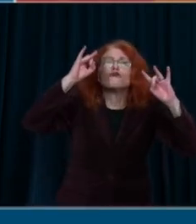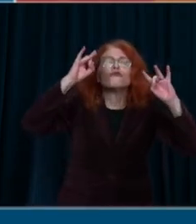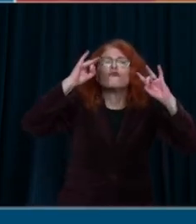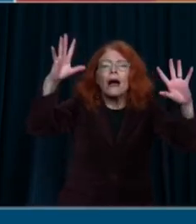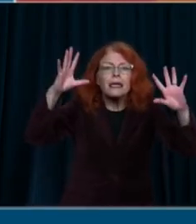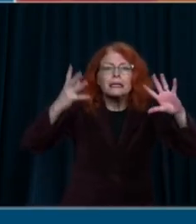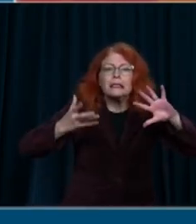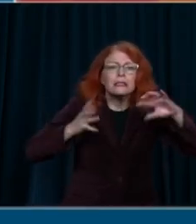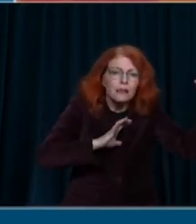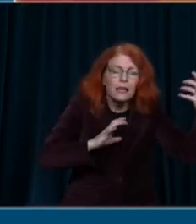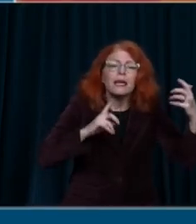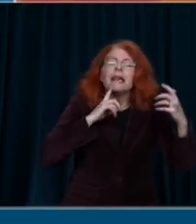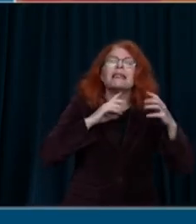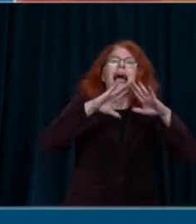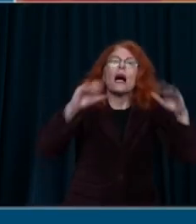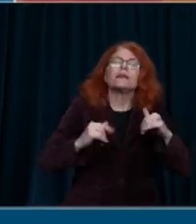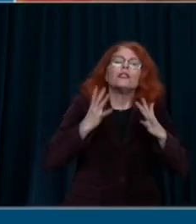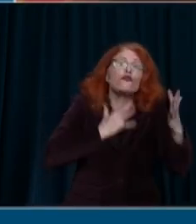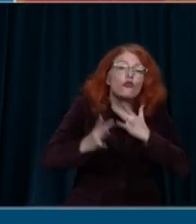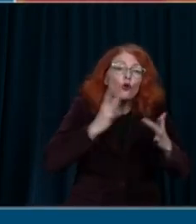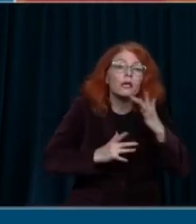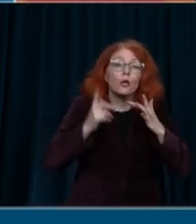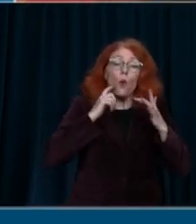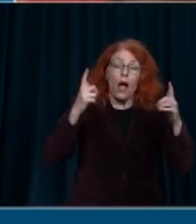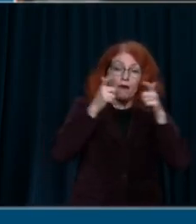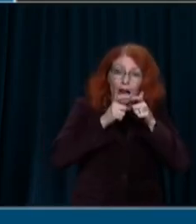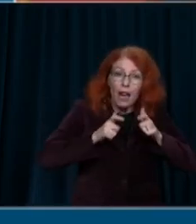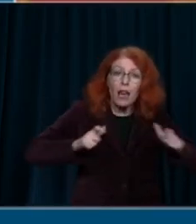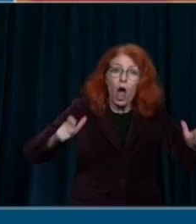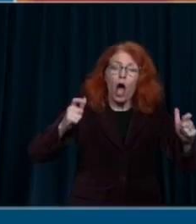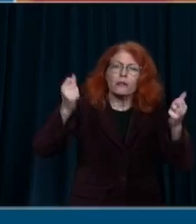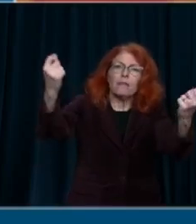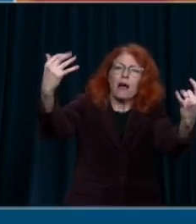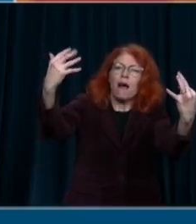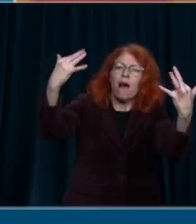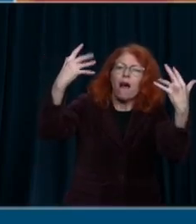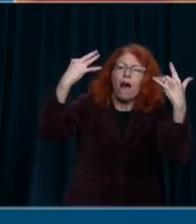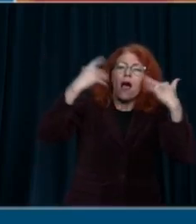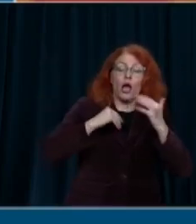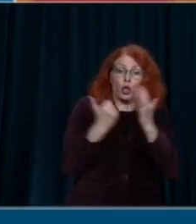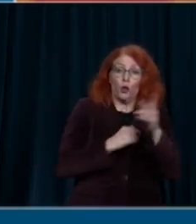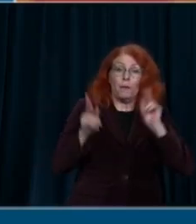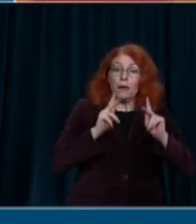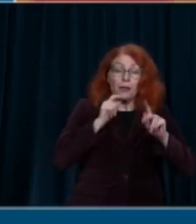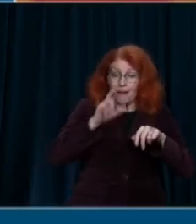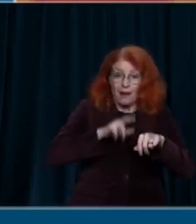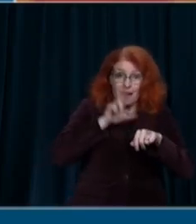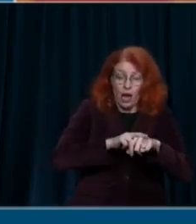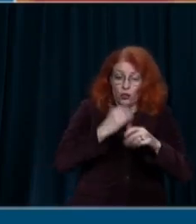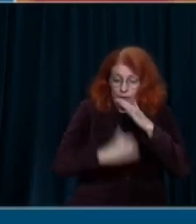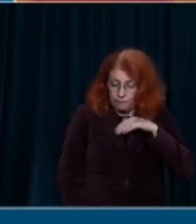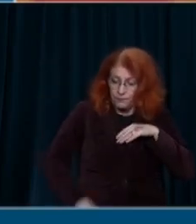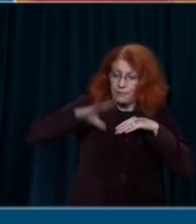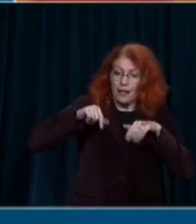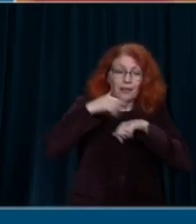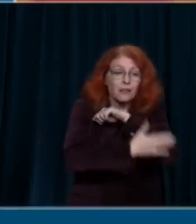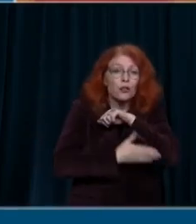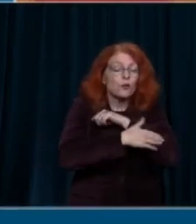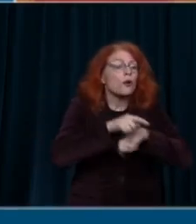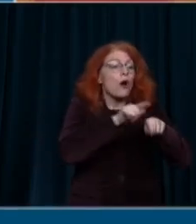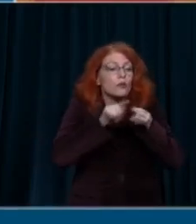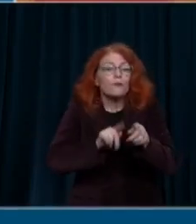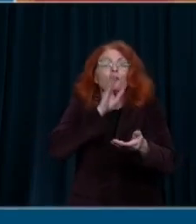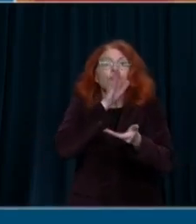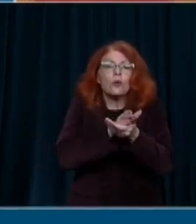housing shortage. There's only because we have a large influx of new people that have not naturally grown into this country. Yes, we also have to